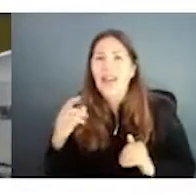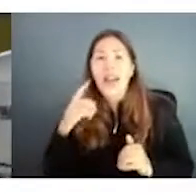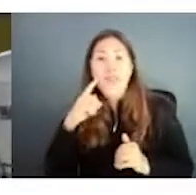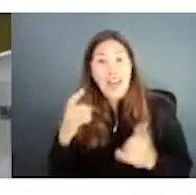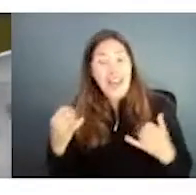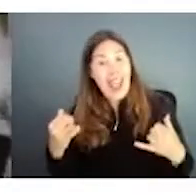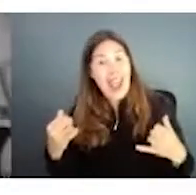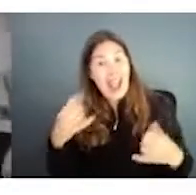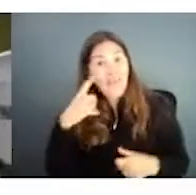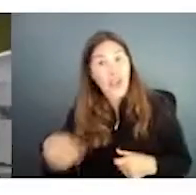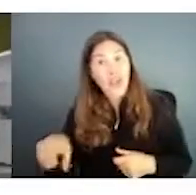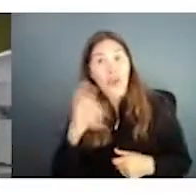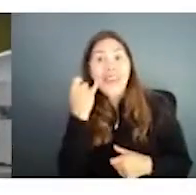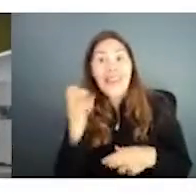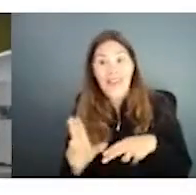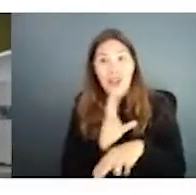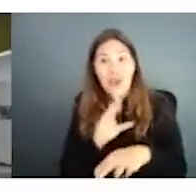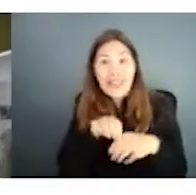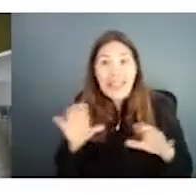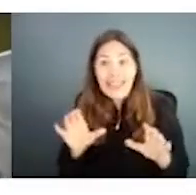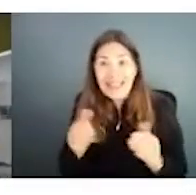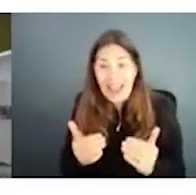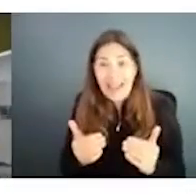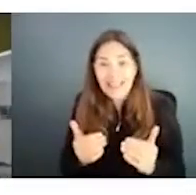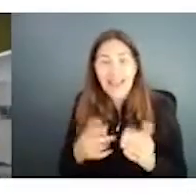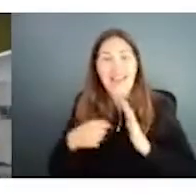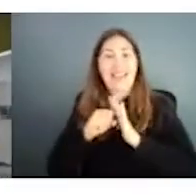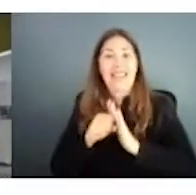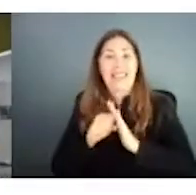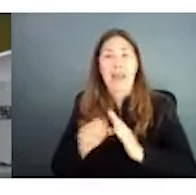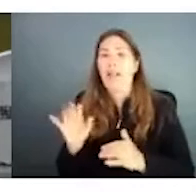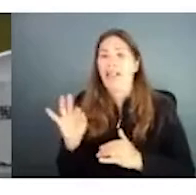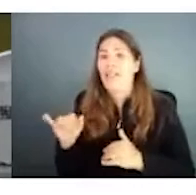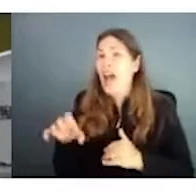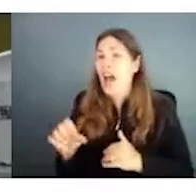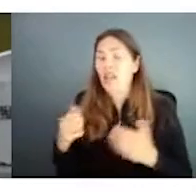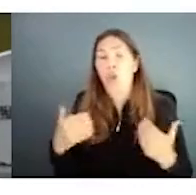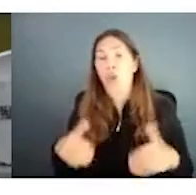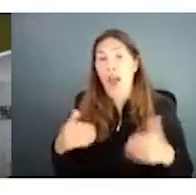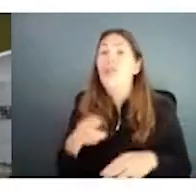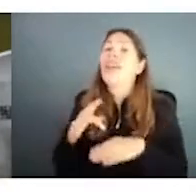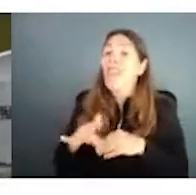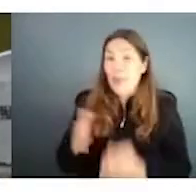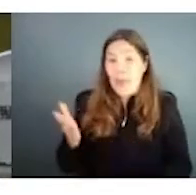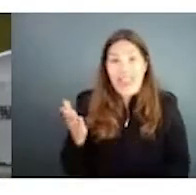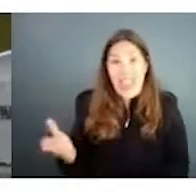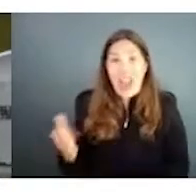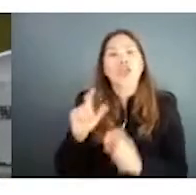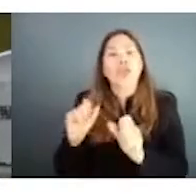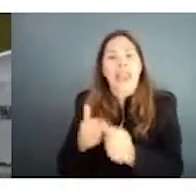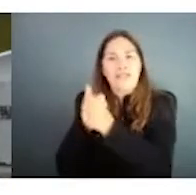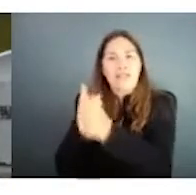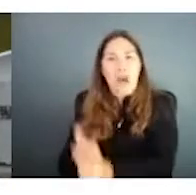now, but if you use these in class, the sample files are available so that you can follow along with